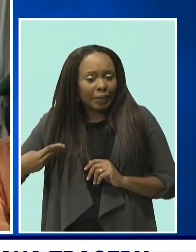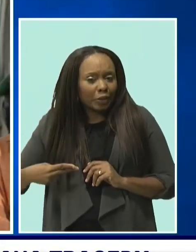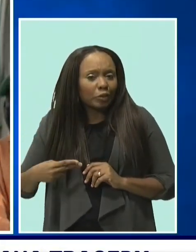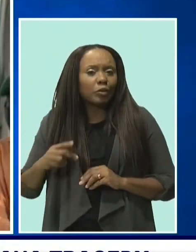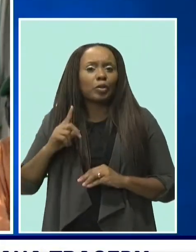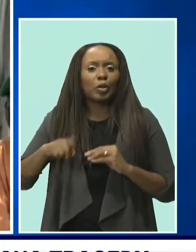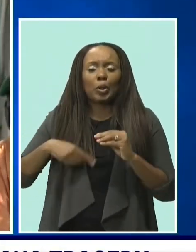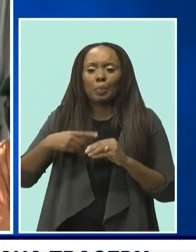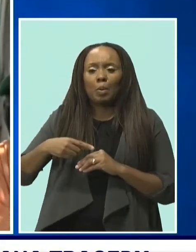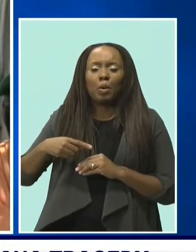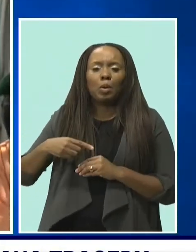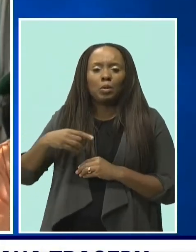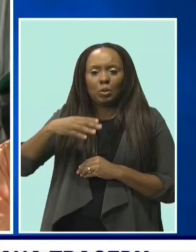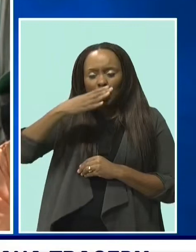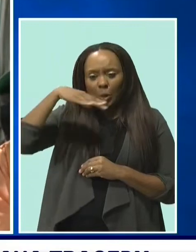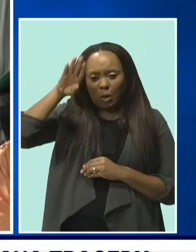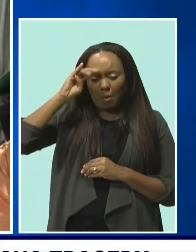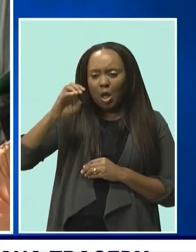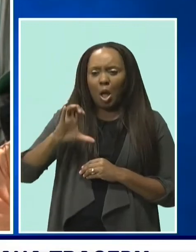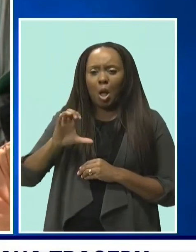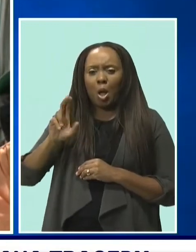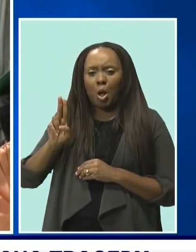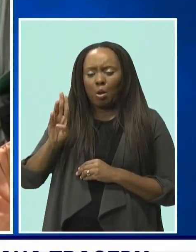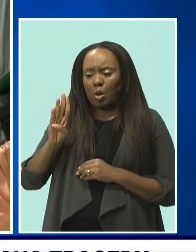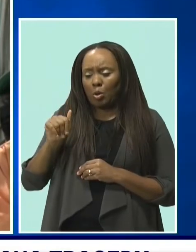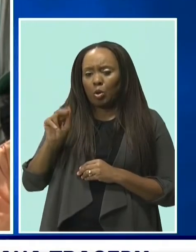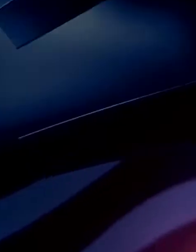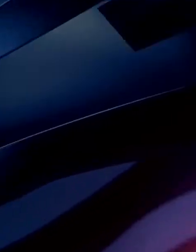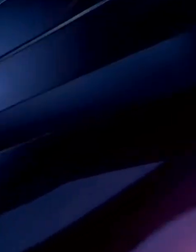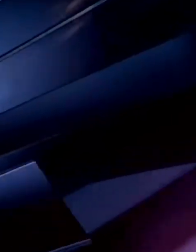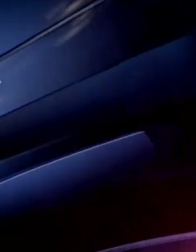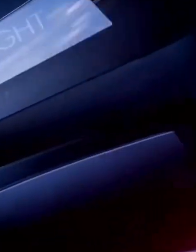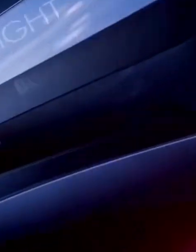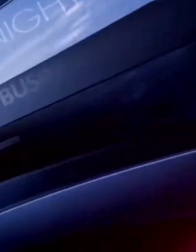that continue against our Caribbean civilization.